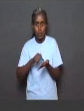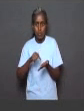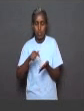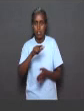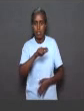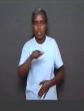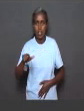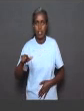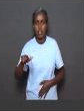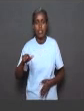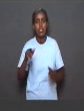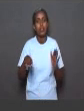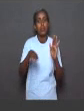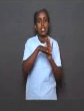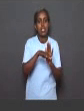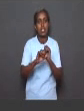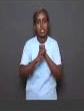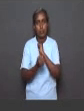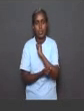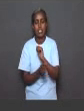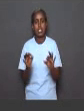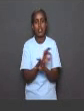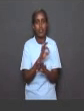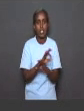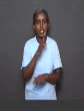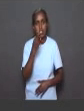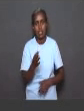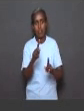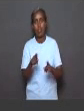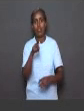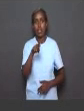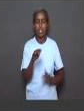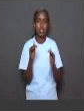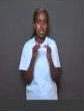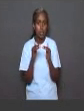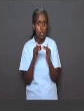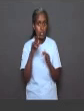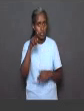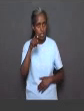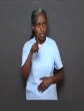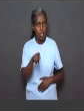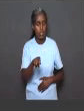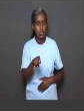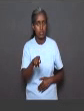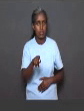the basic function f of x equals x.